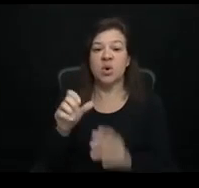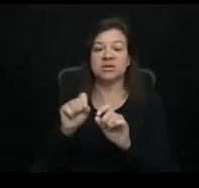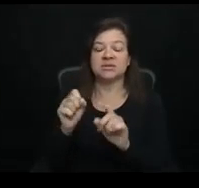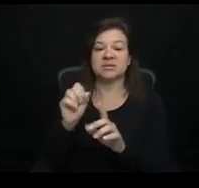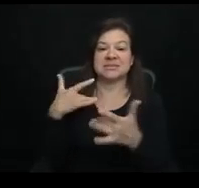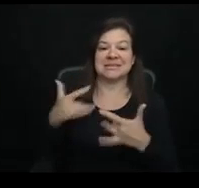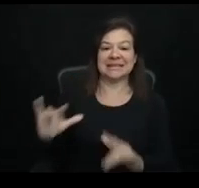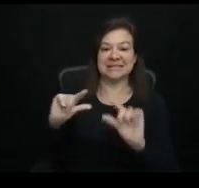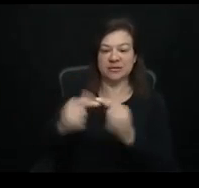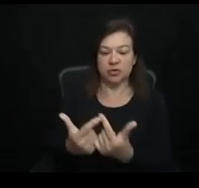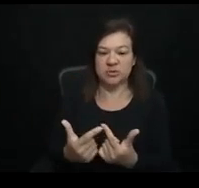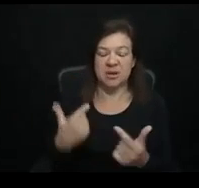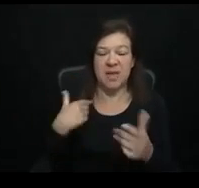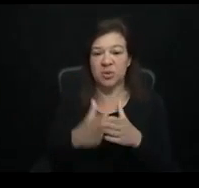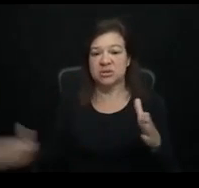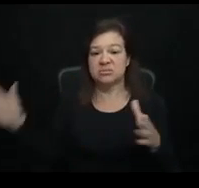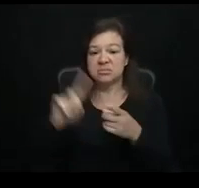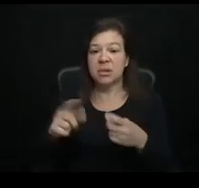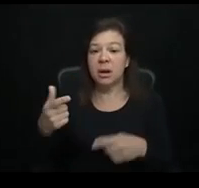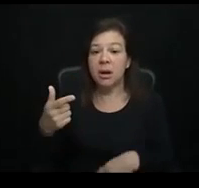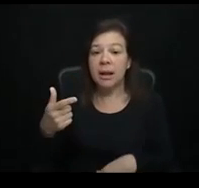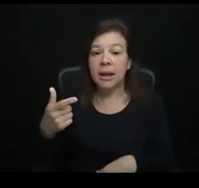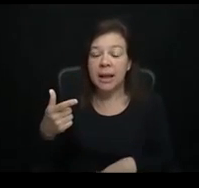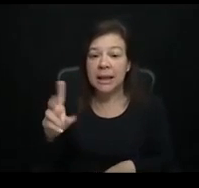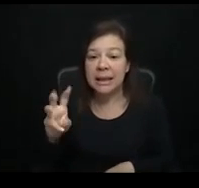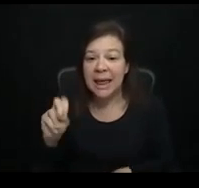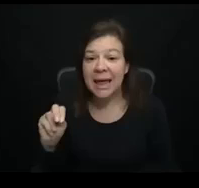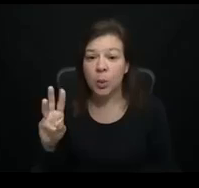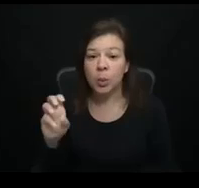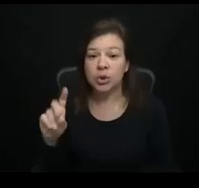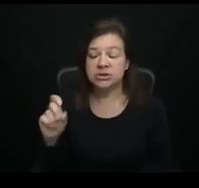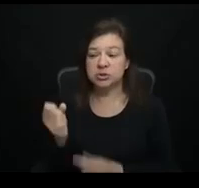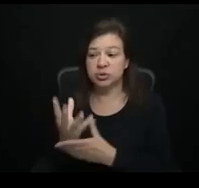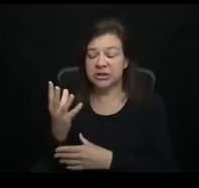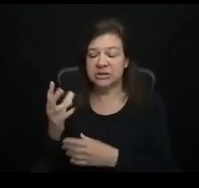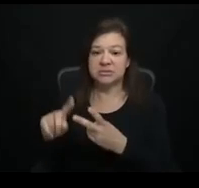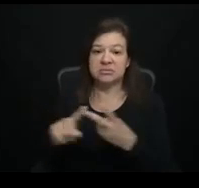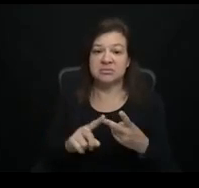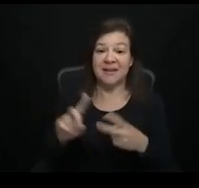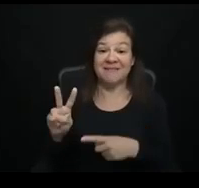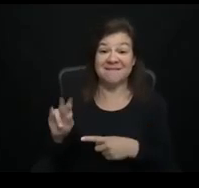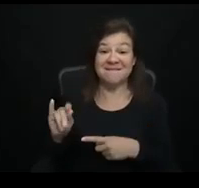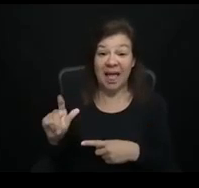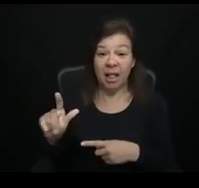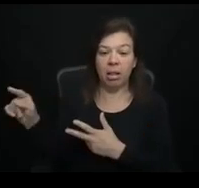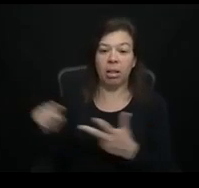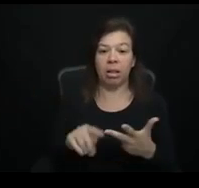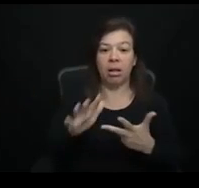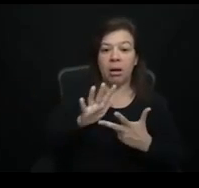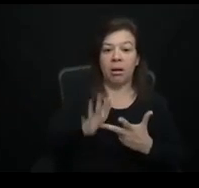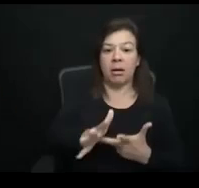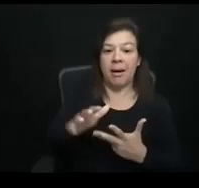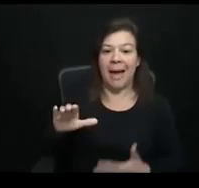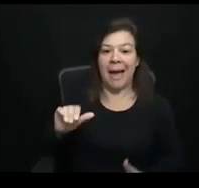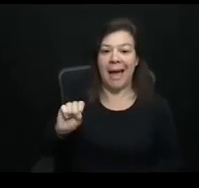from Glenwood Springs all the way to Vail and then down to Aspen. We forecast